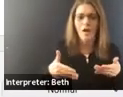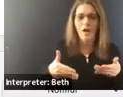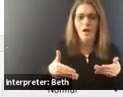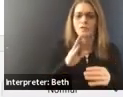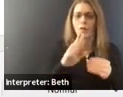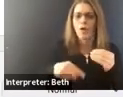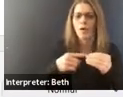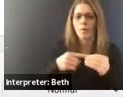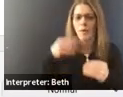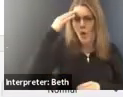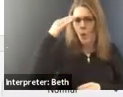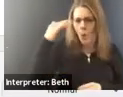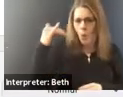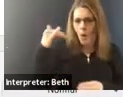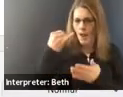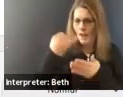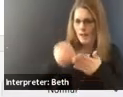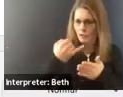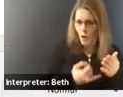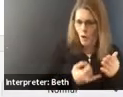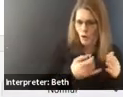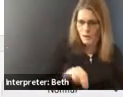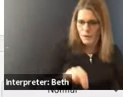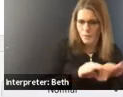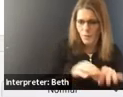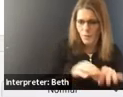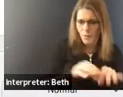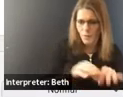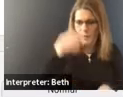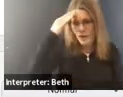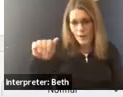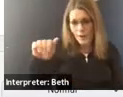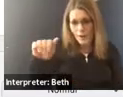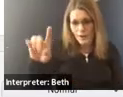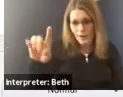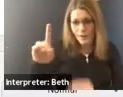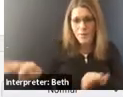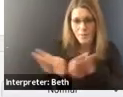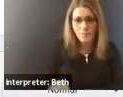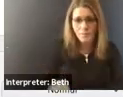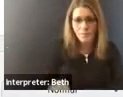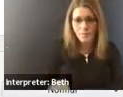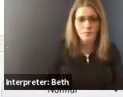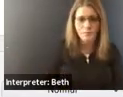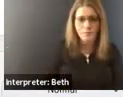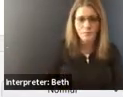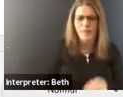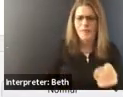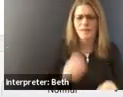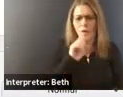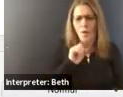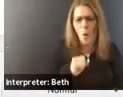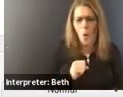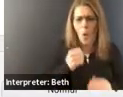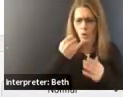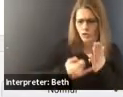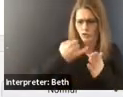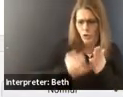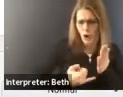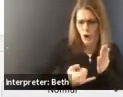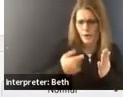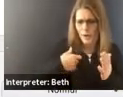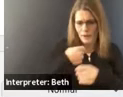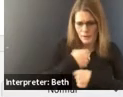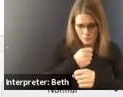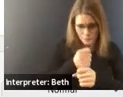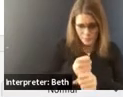why drawing matters and why CAD matters. And this is an older drawing I did, but I find that it's really